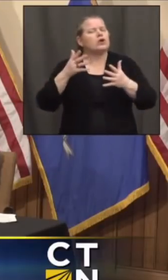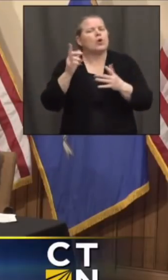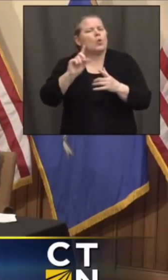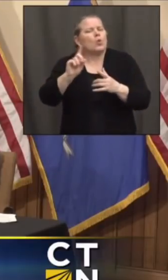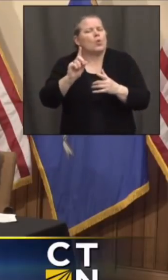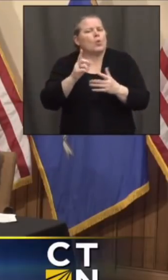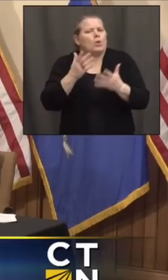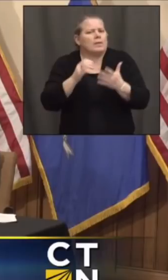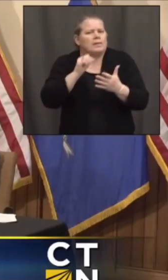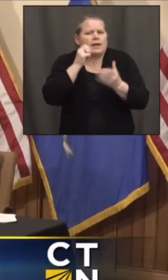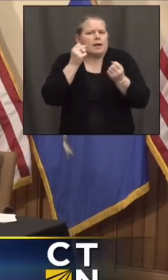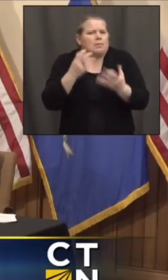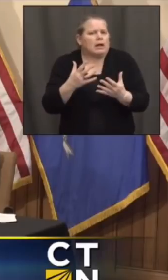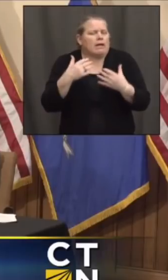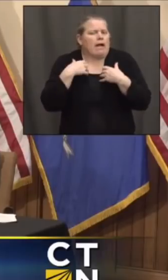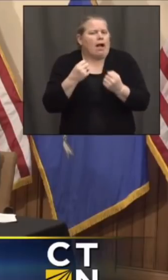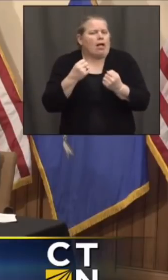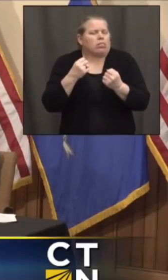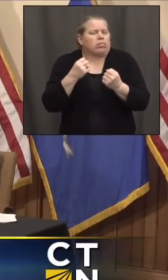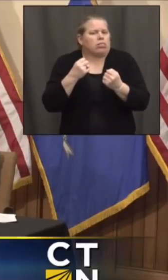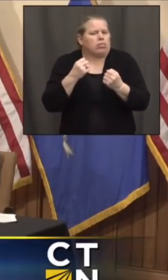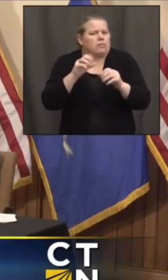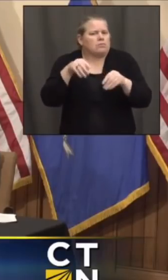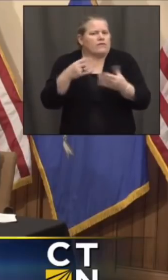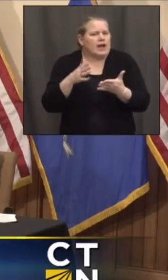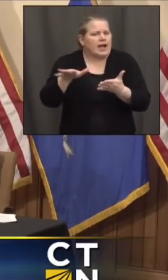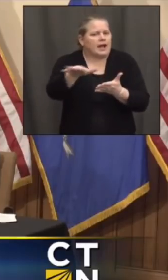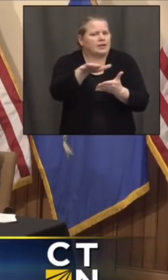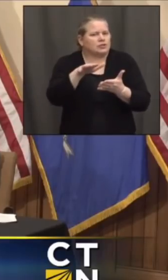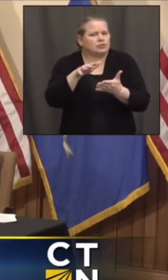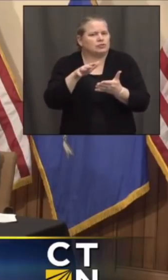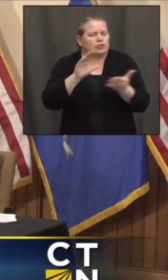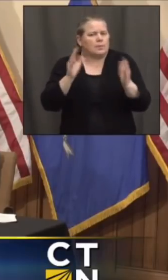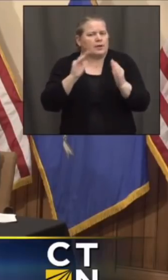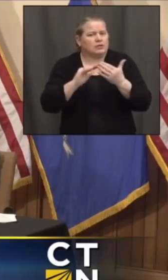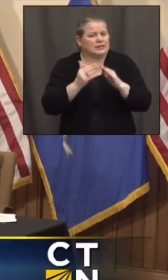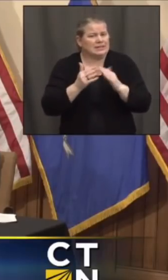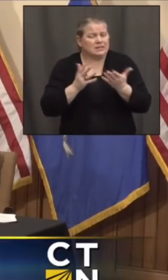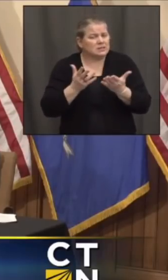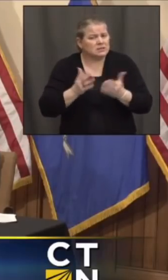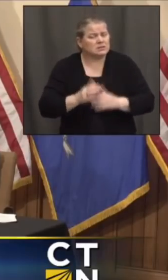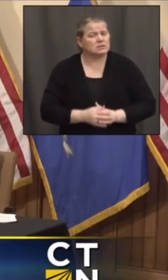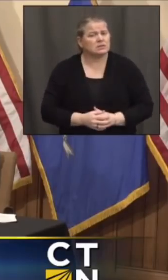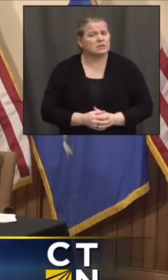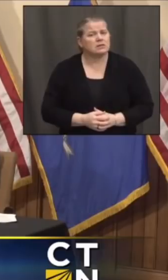many health care providers as there are in, say, some cities?